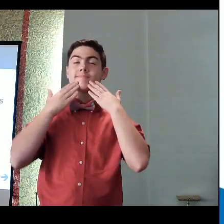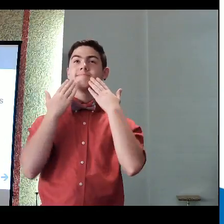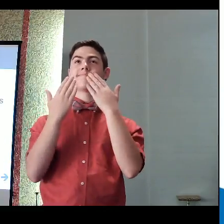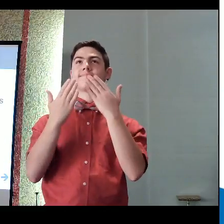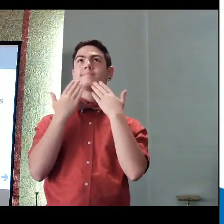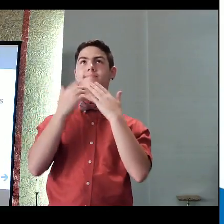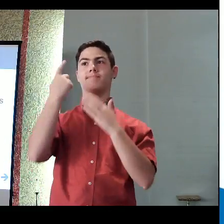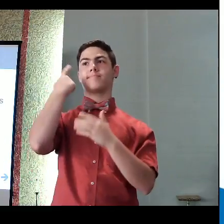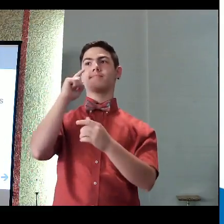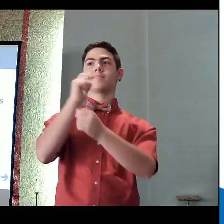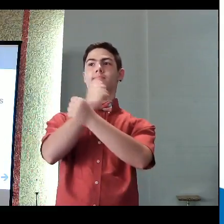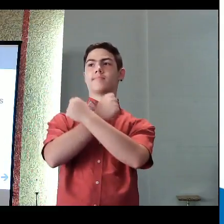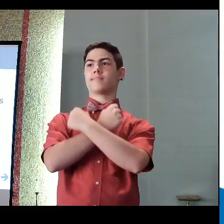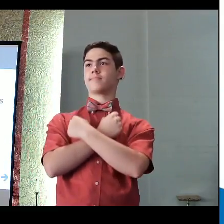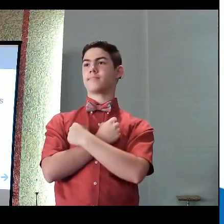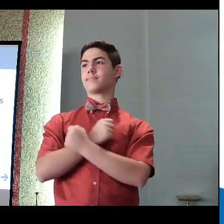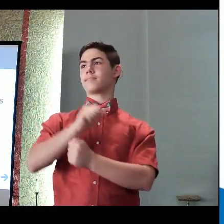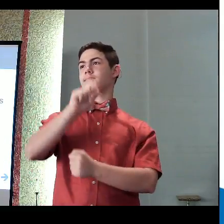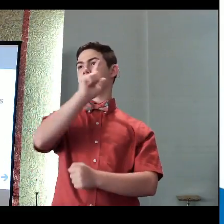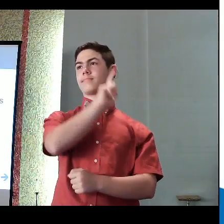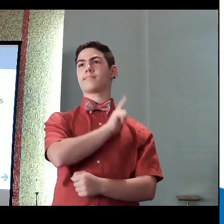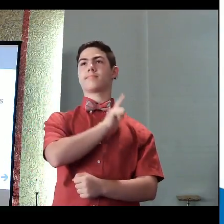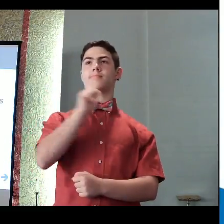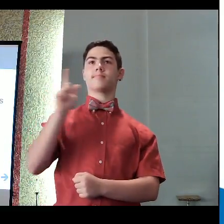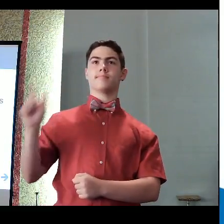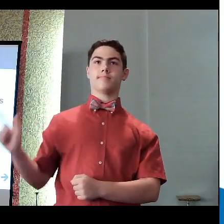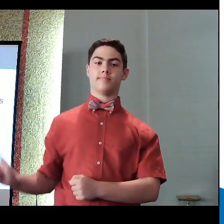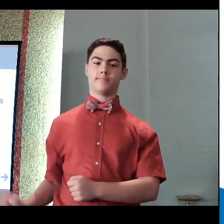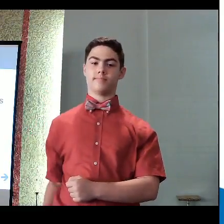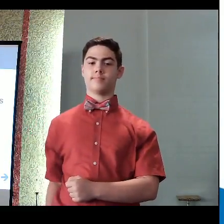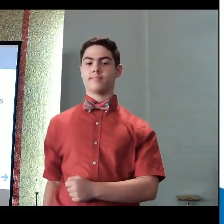grace. Thank you for this love,